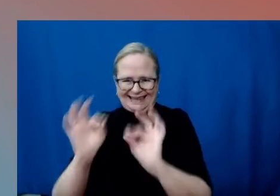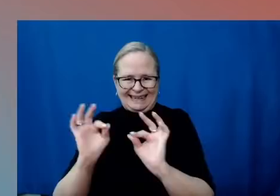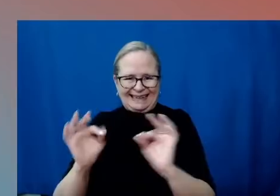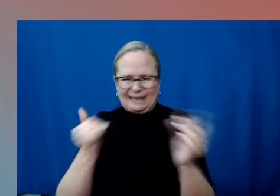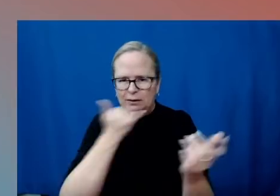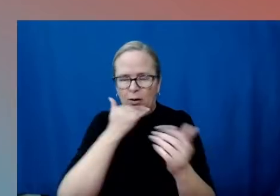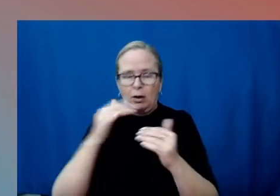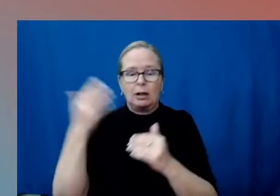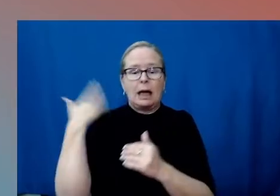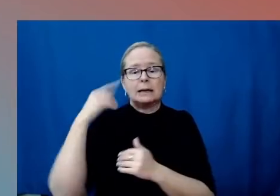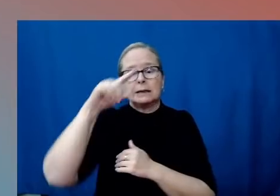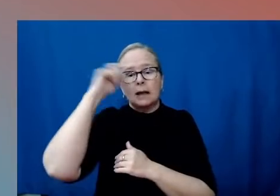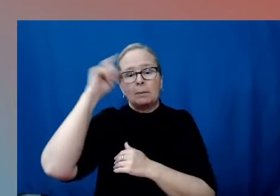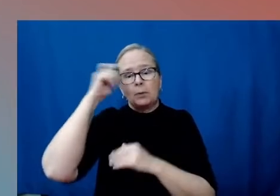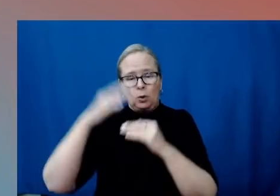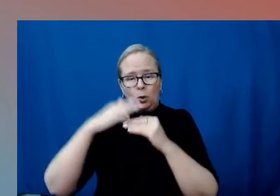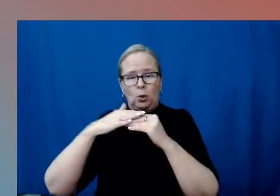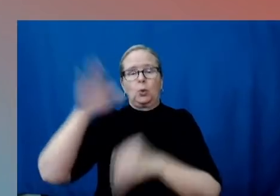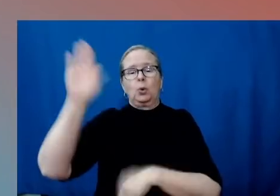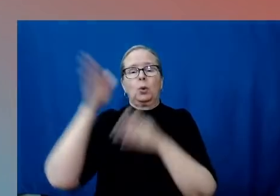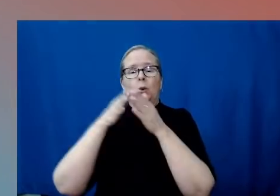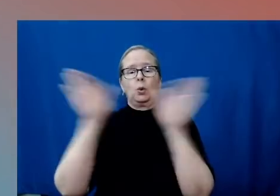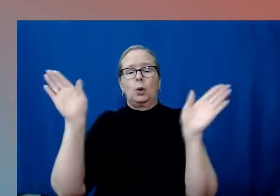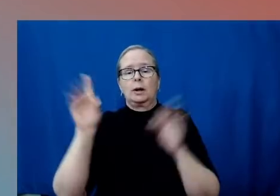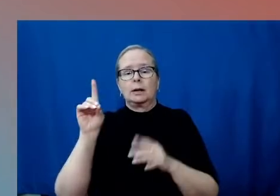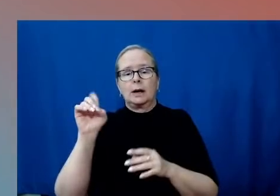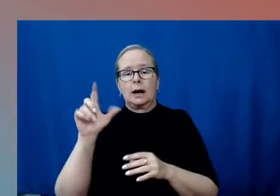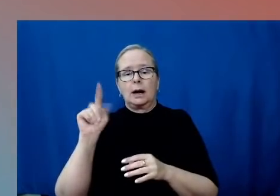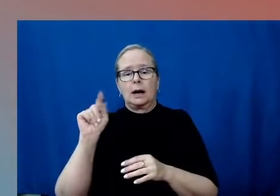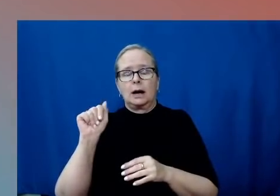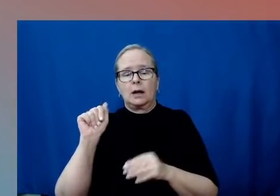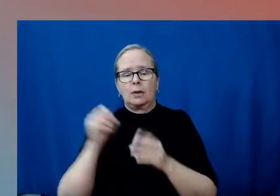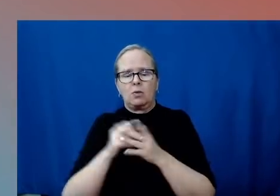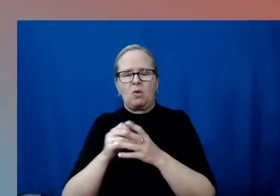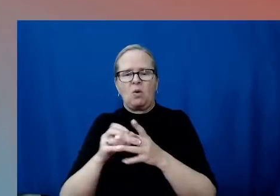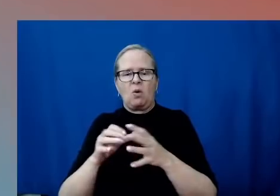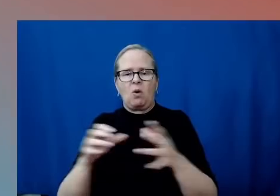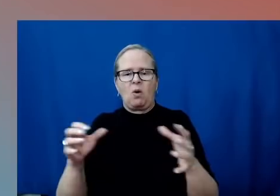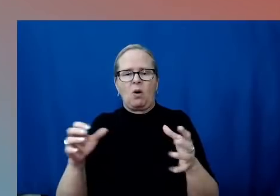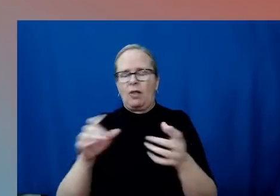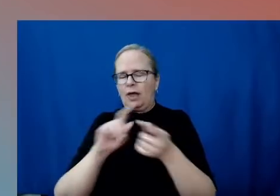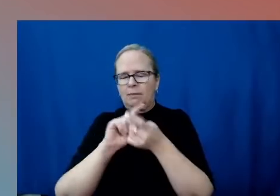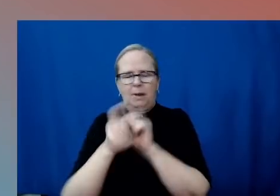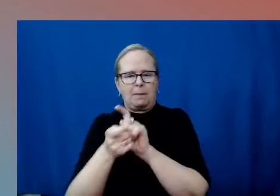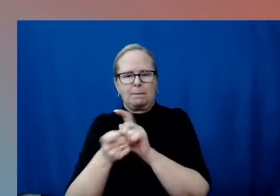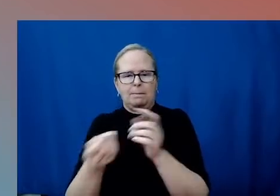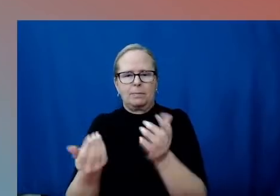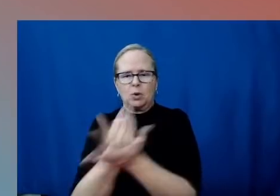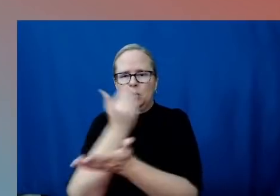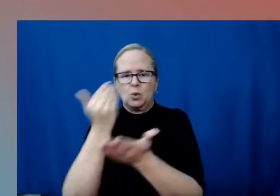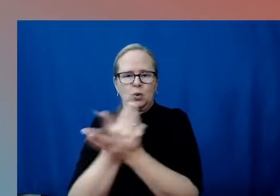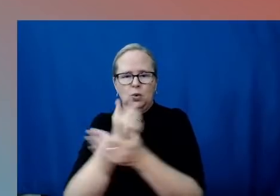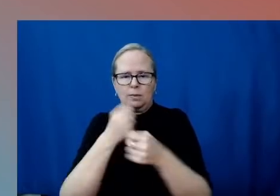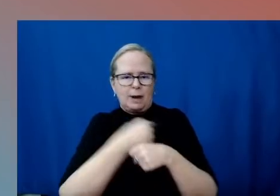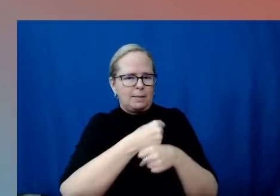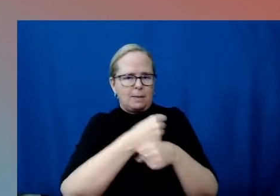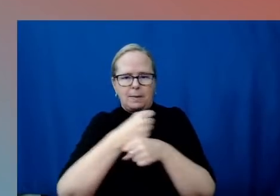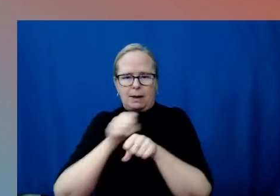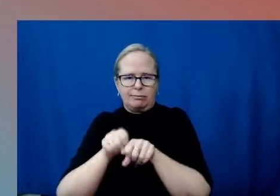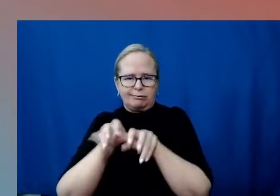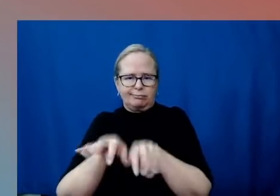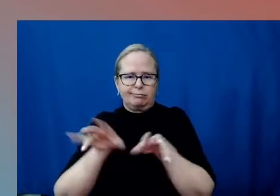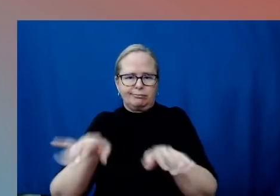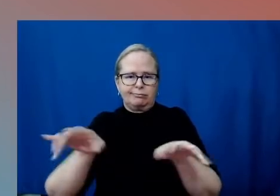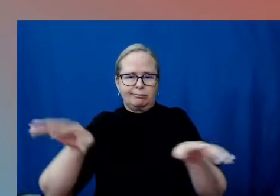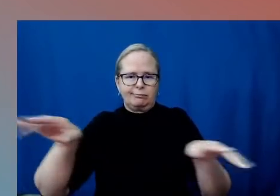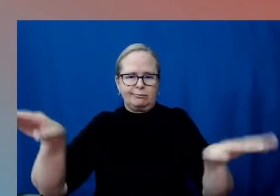and then opened for summer and let the Delta grow and make new wave. And now it's basically unpredictable